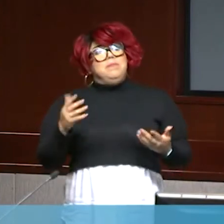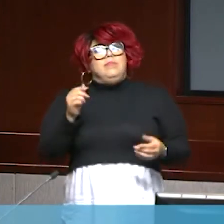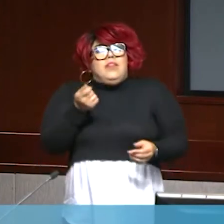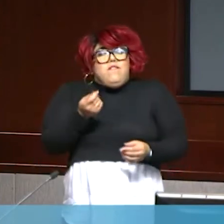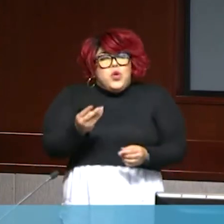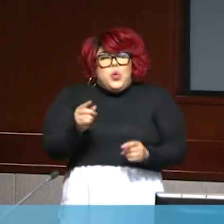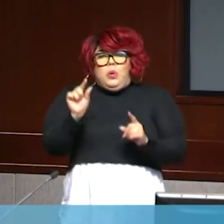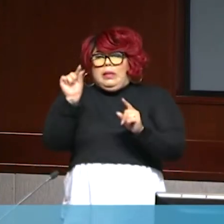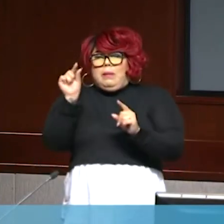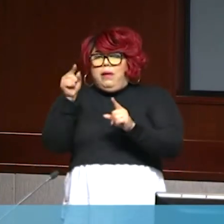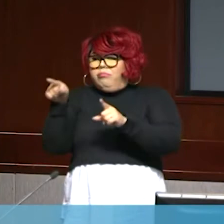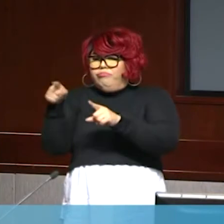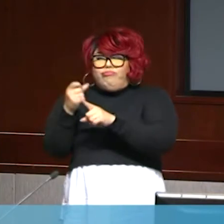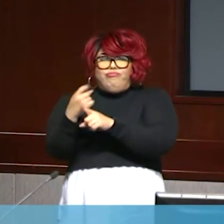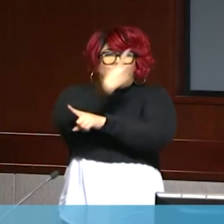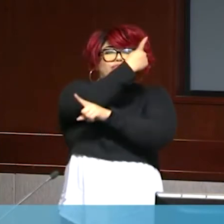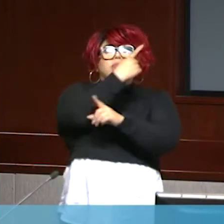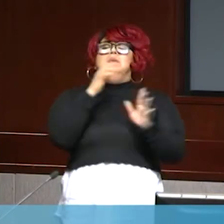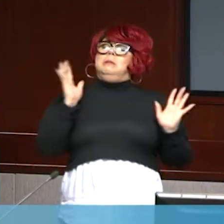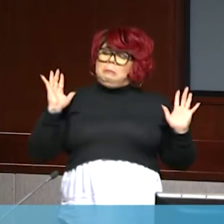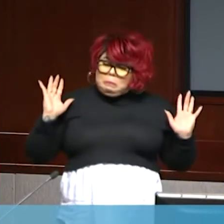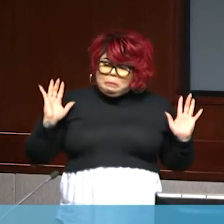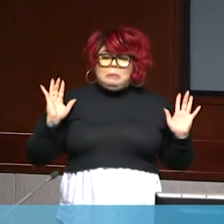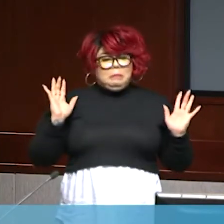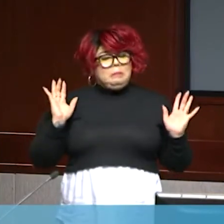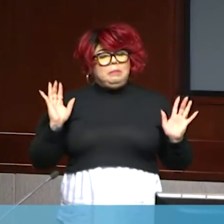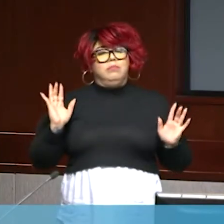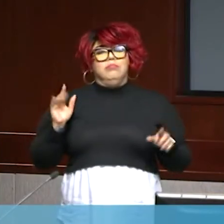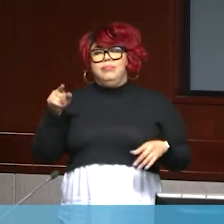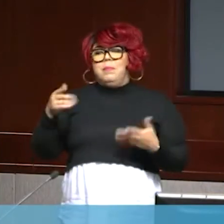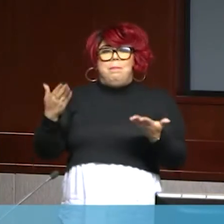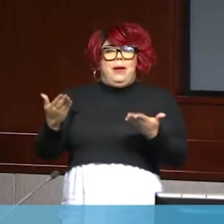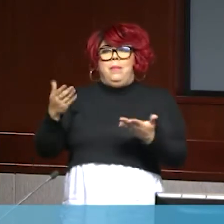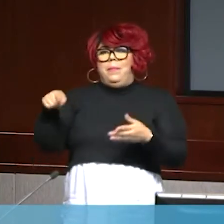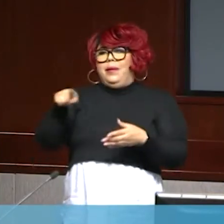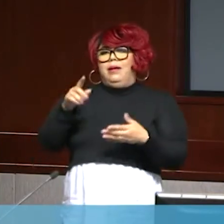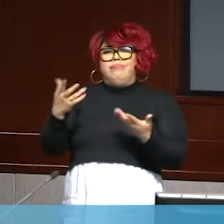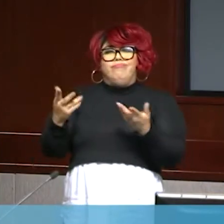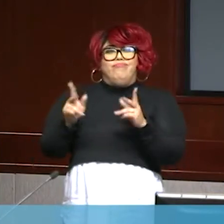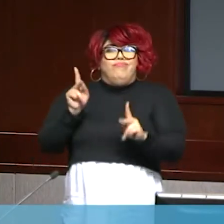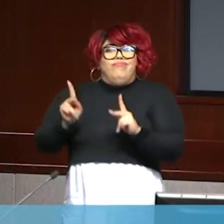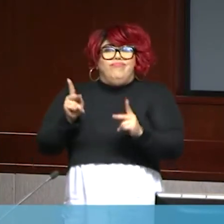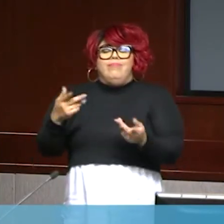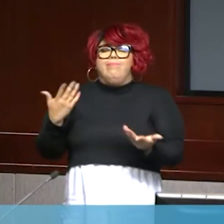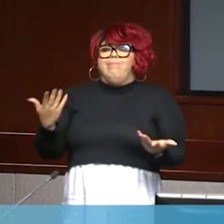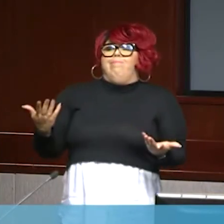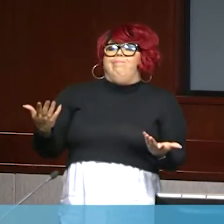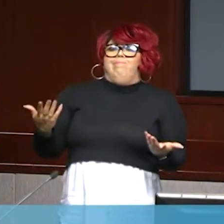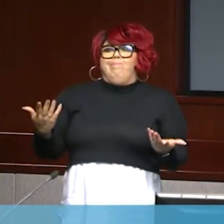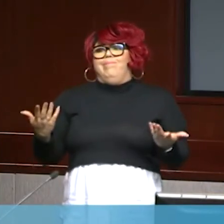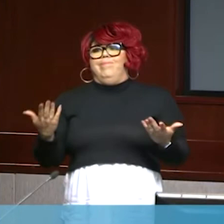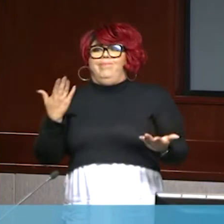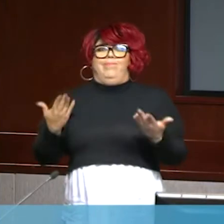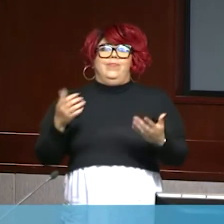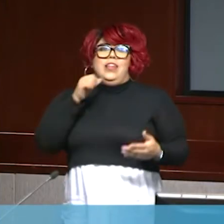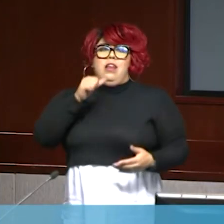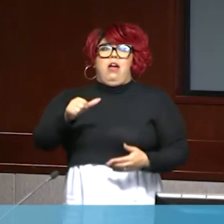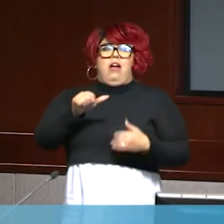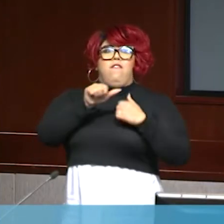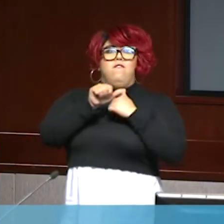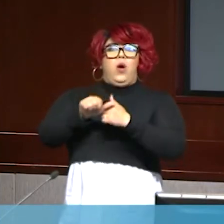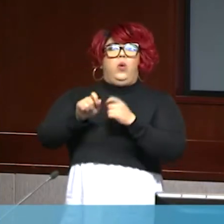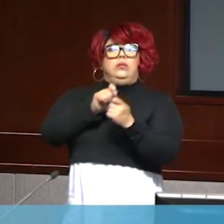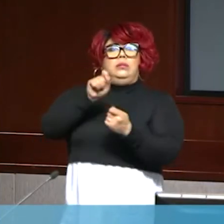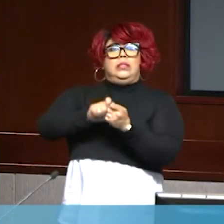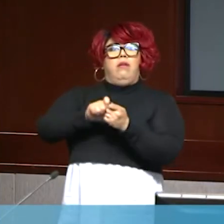on that, and where we have outliers and we have people that may be not following certain